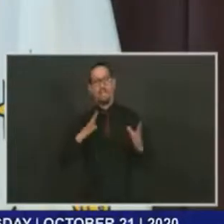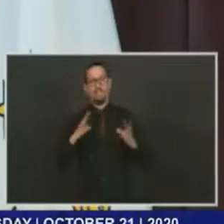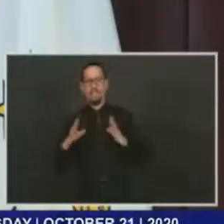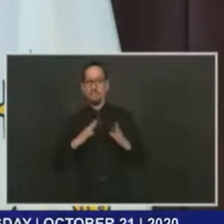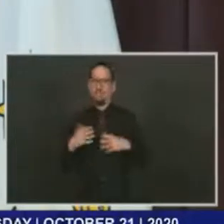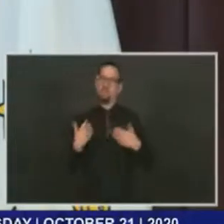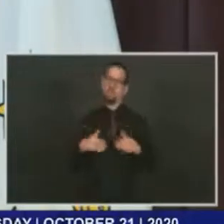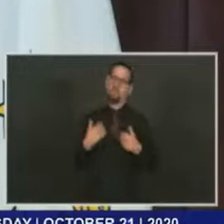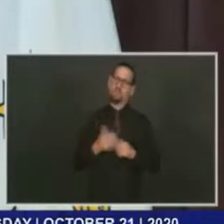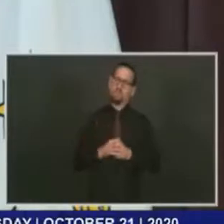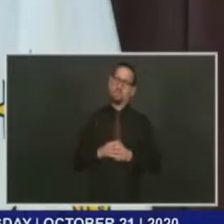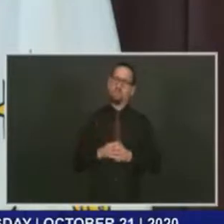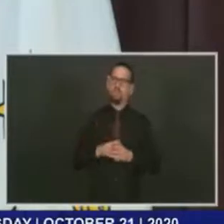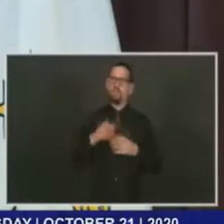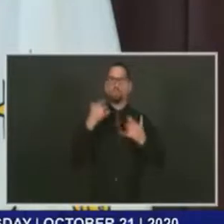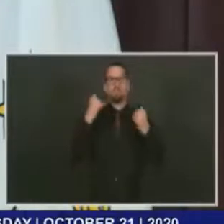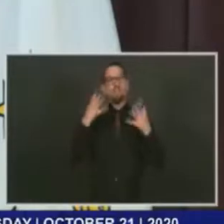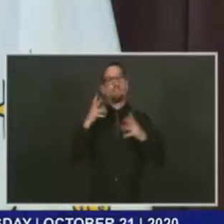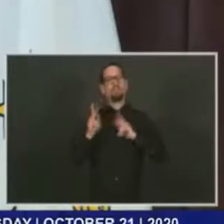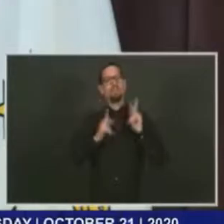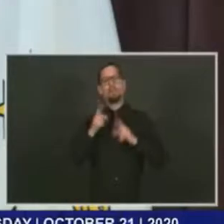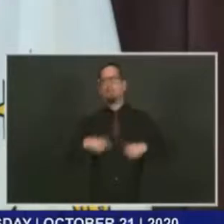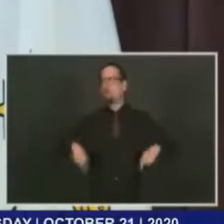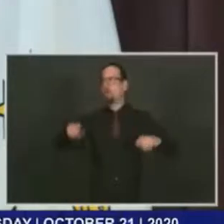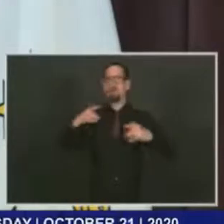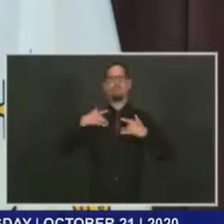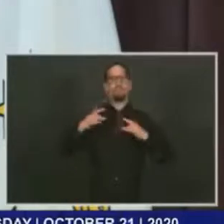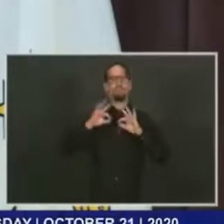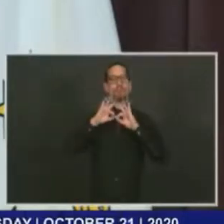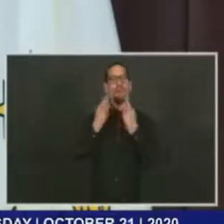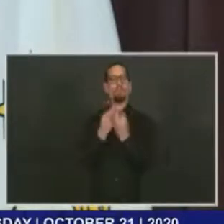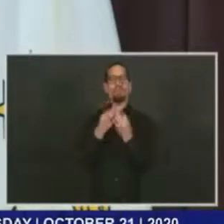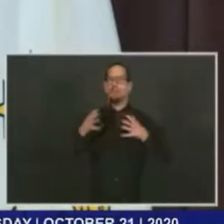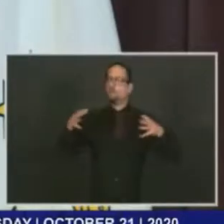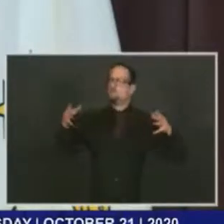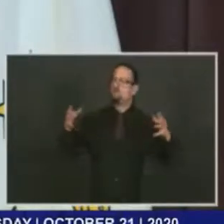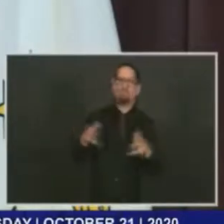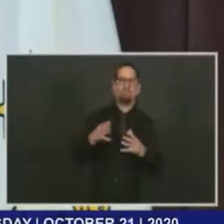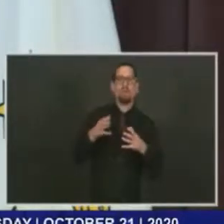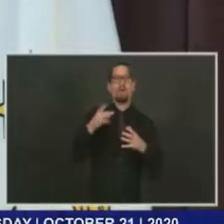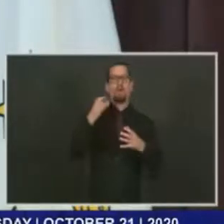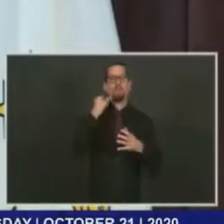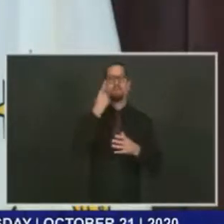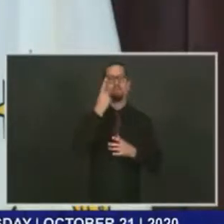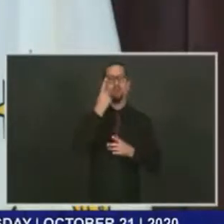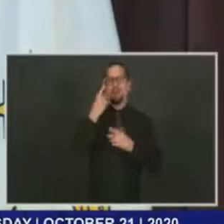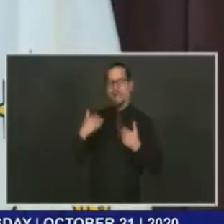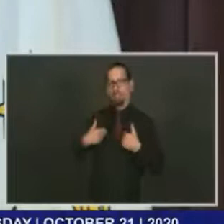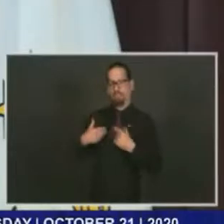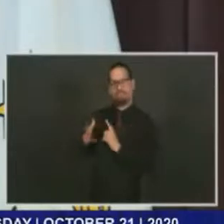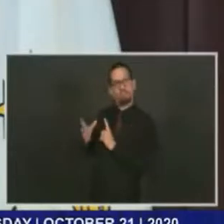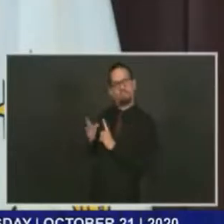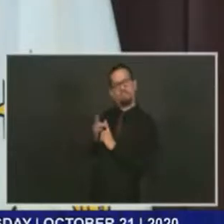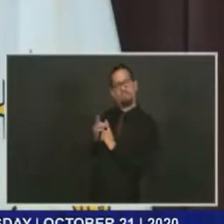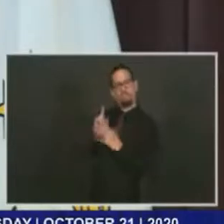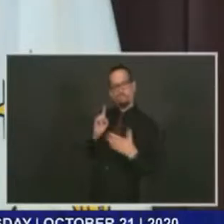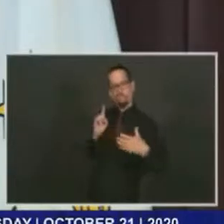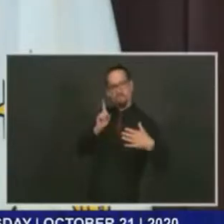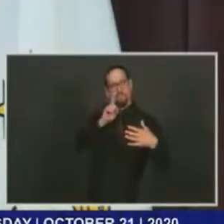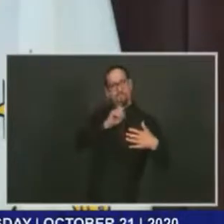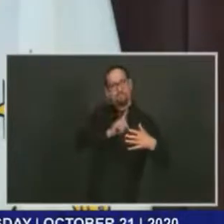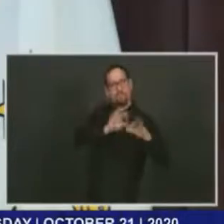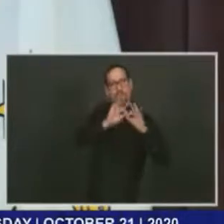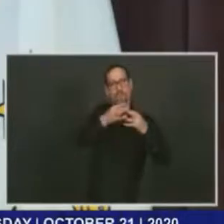love. This is the time more than ever to make sure that you're wearing that mask. And before you engage with